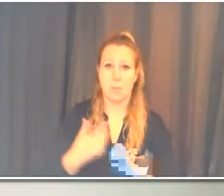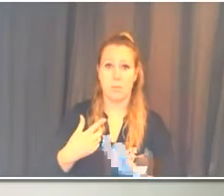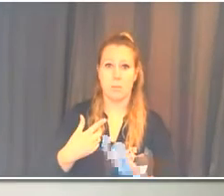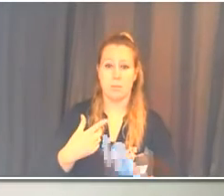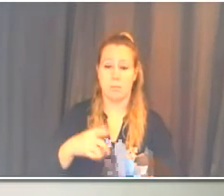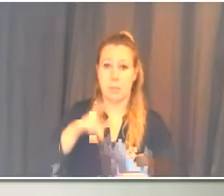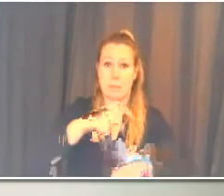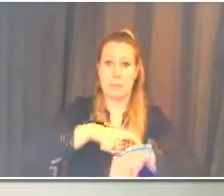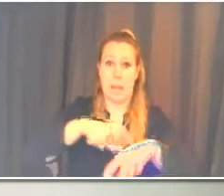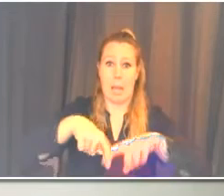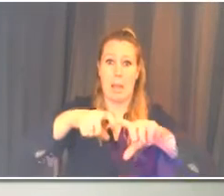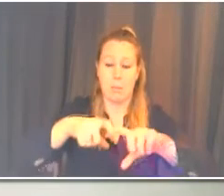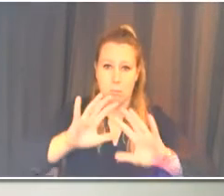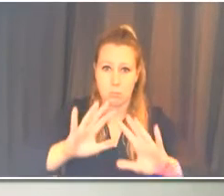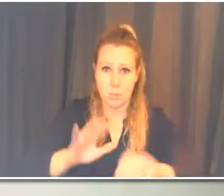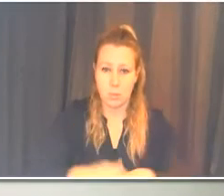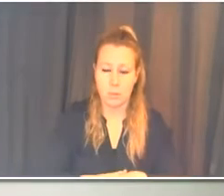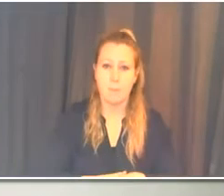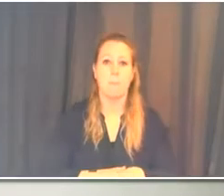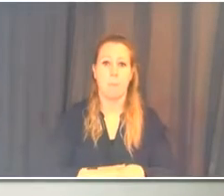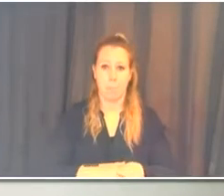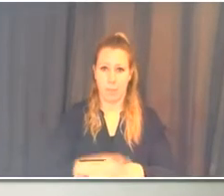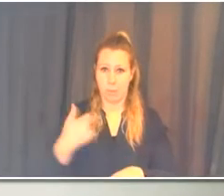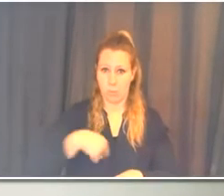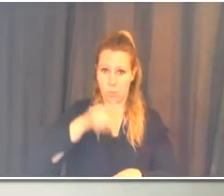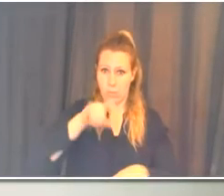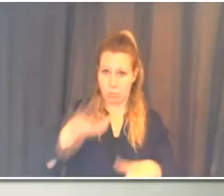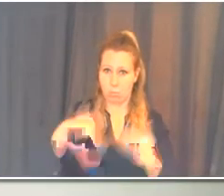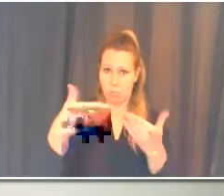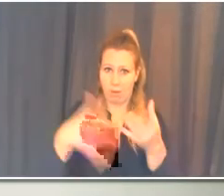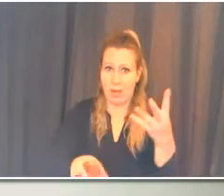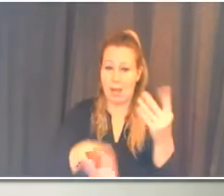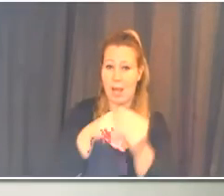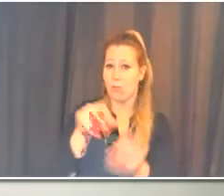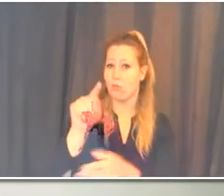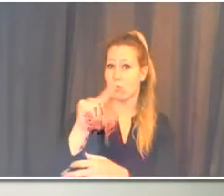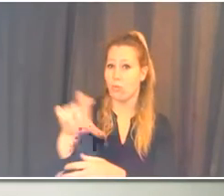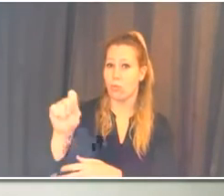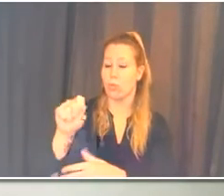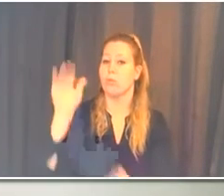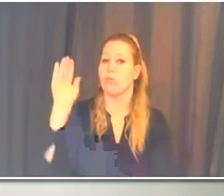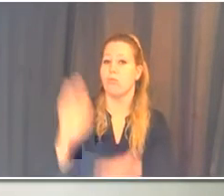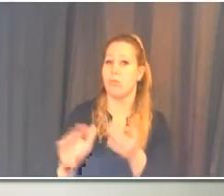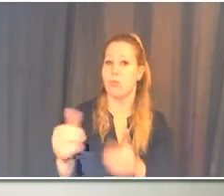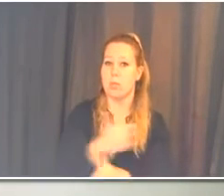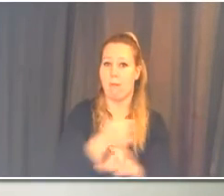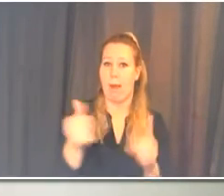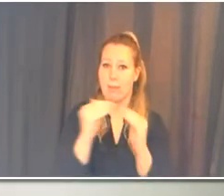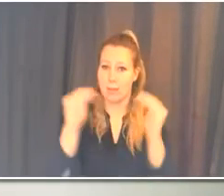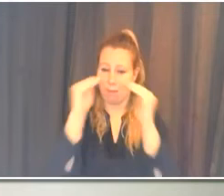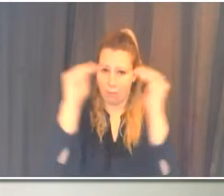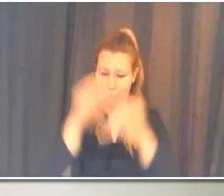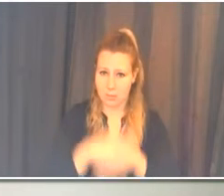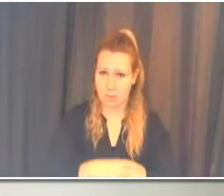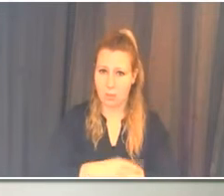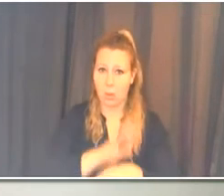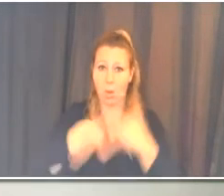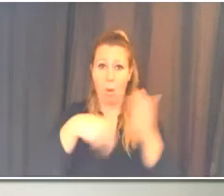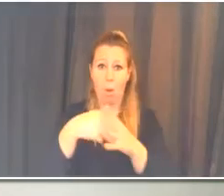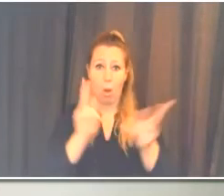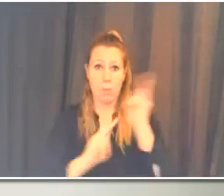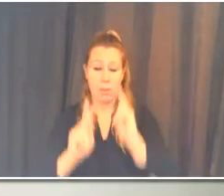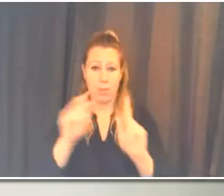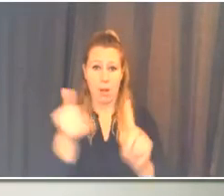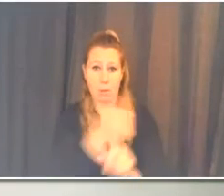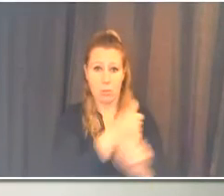long-term engagement in neighborhoods and communities build trust and increase access to resources and can provide their continued reinforcement tools and resources that those